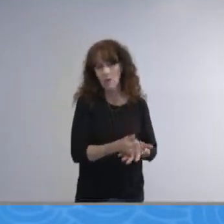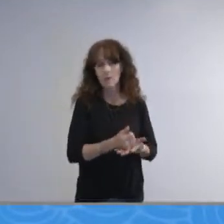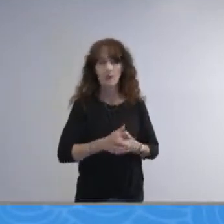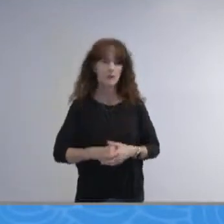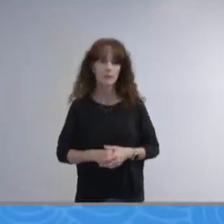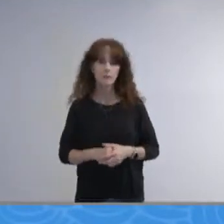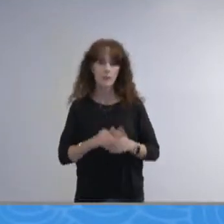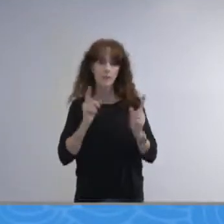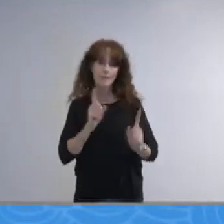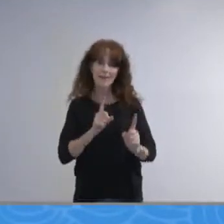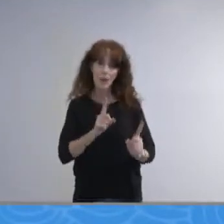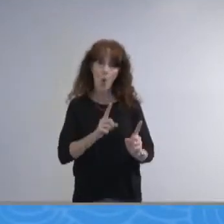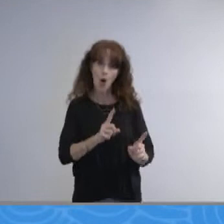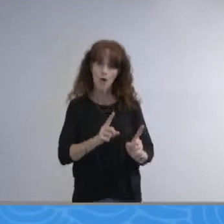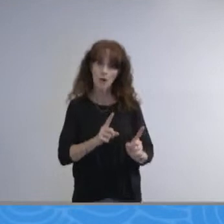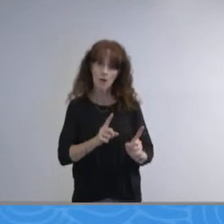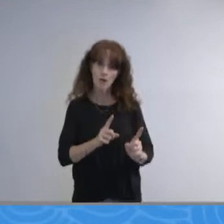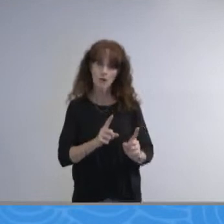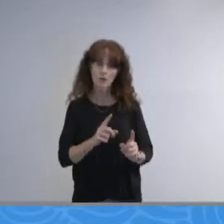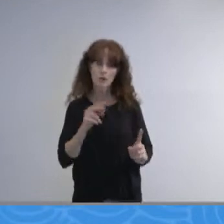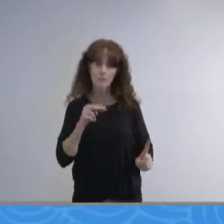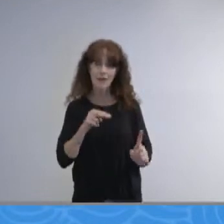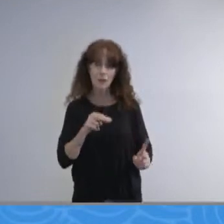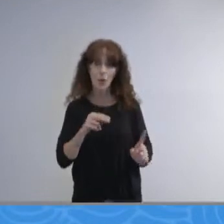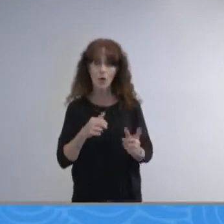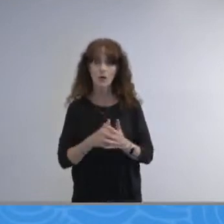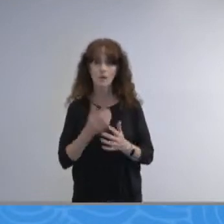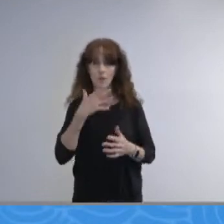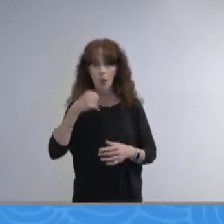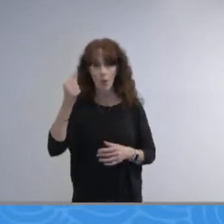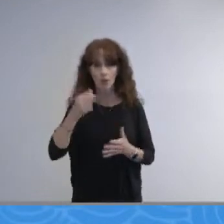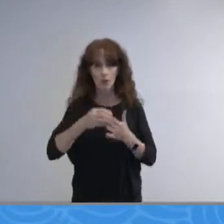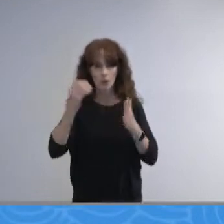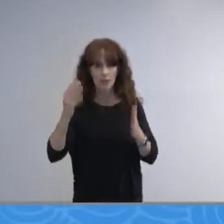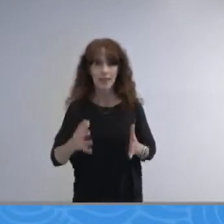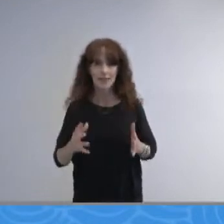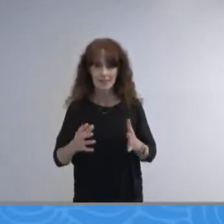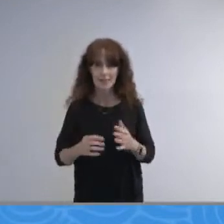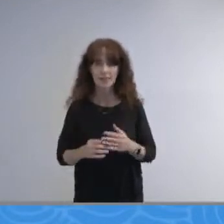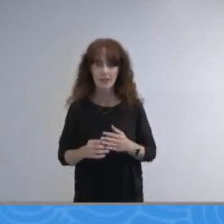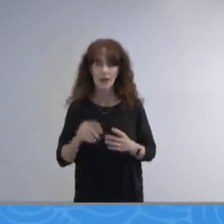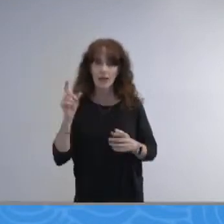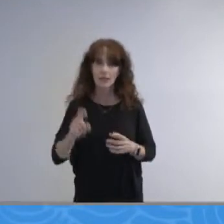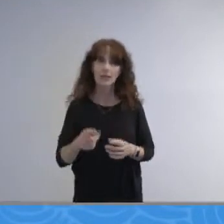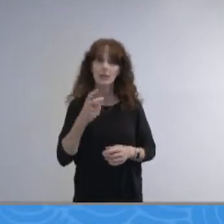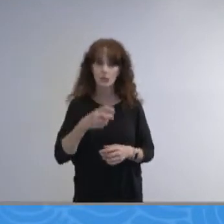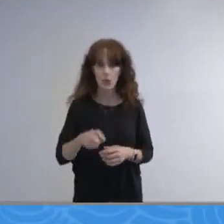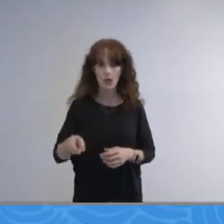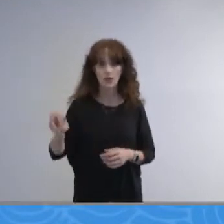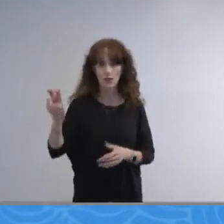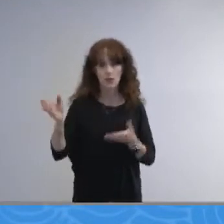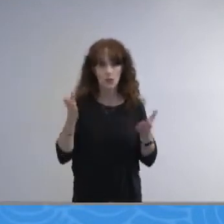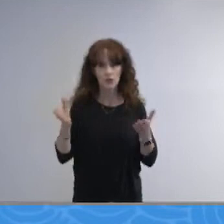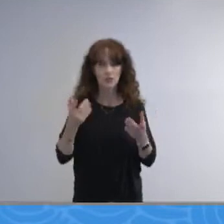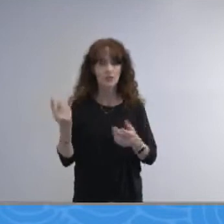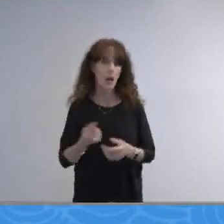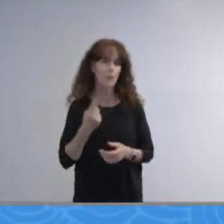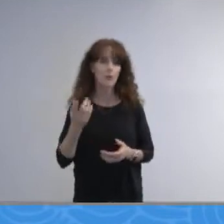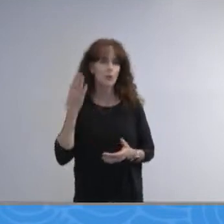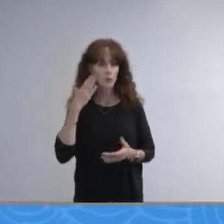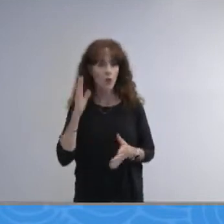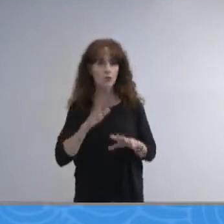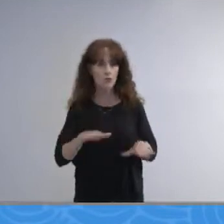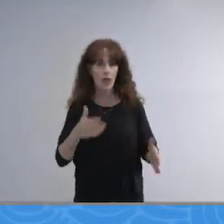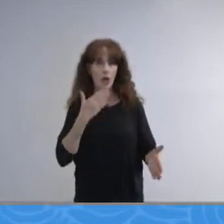A mentor, I think, especially for some of our older kids who are in need of transition services, somebody who knows